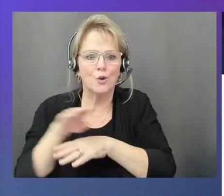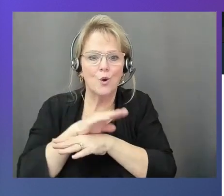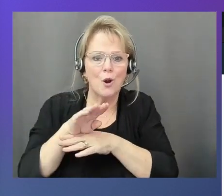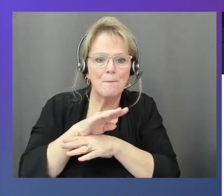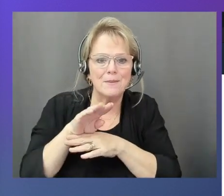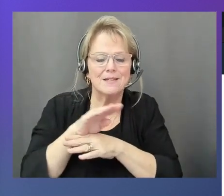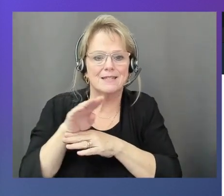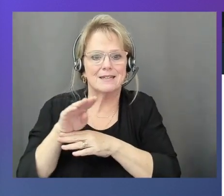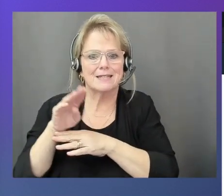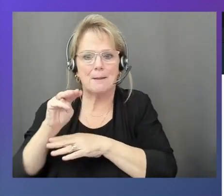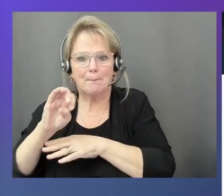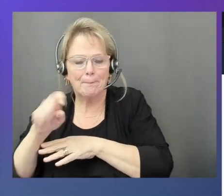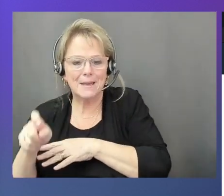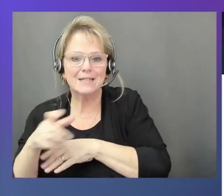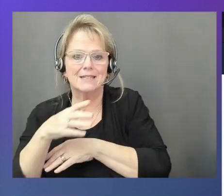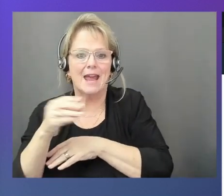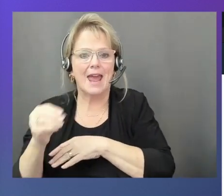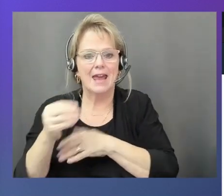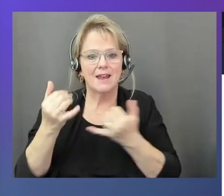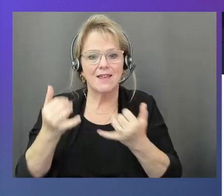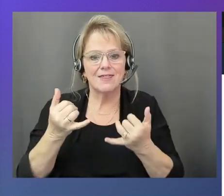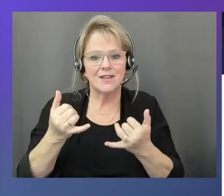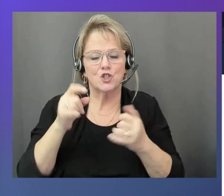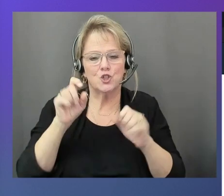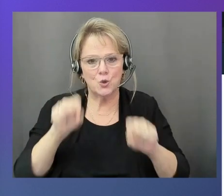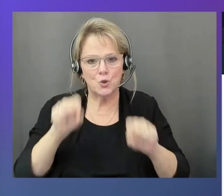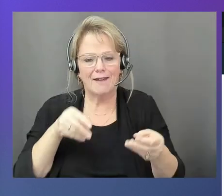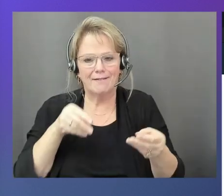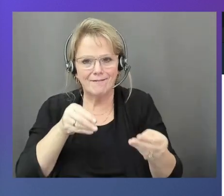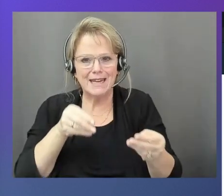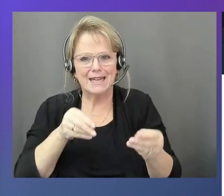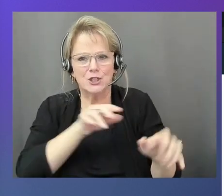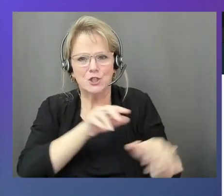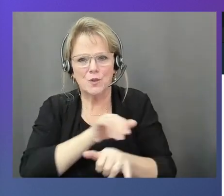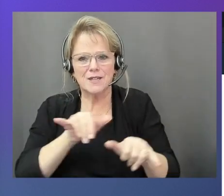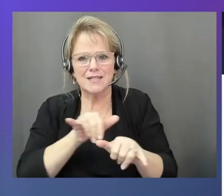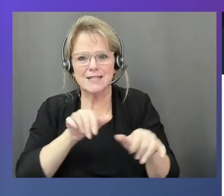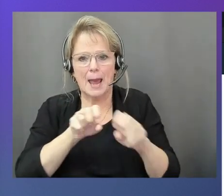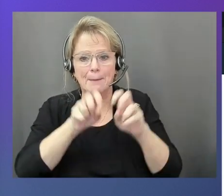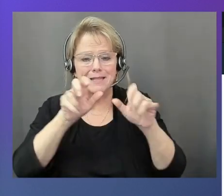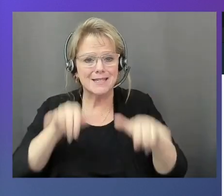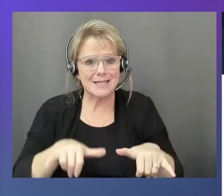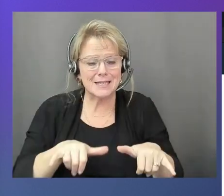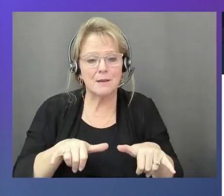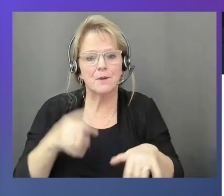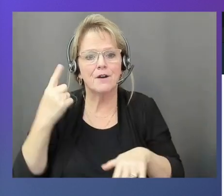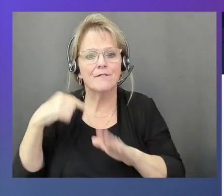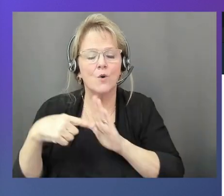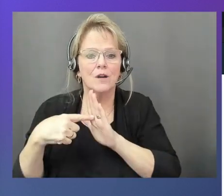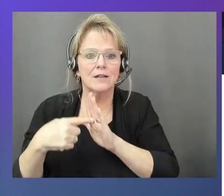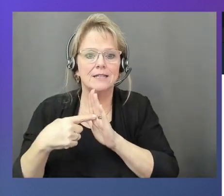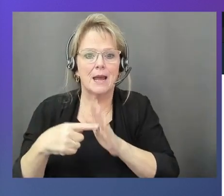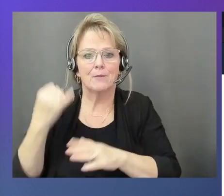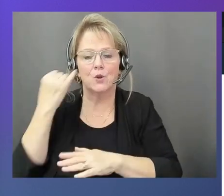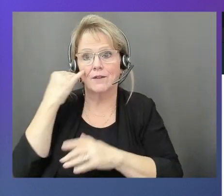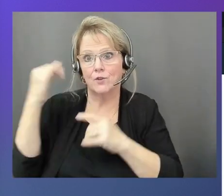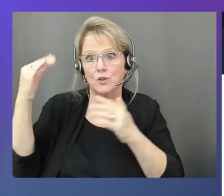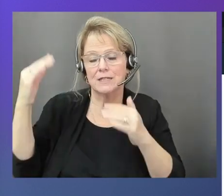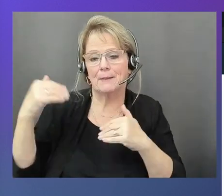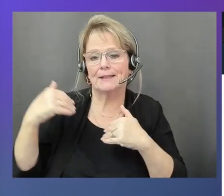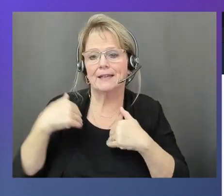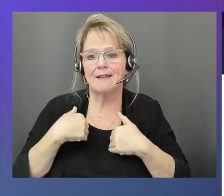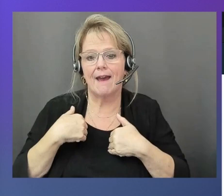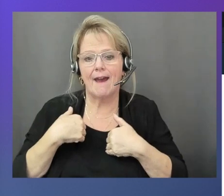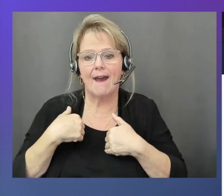metrics into this same system. So, for example, if you're expecting to have 100